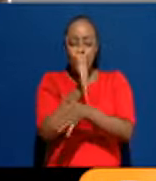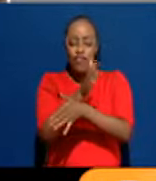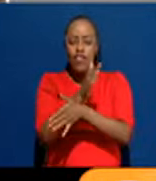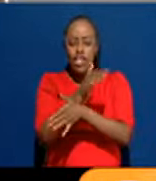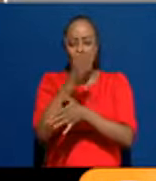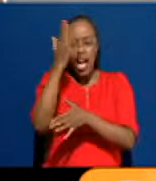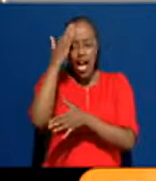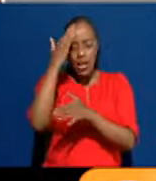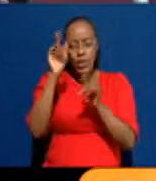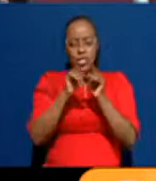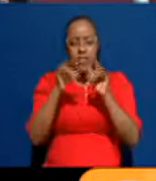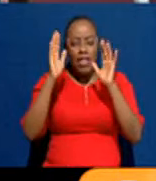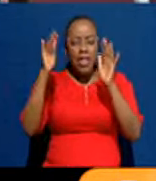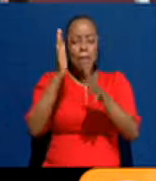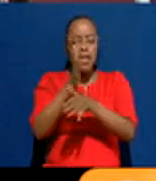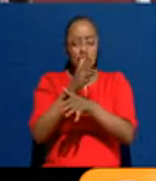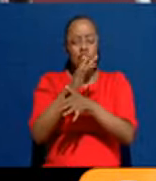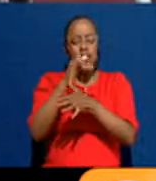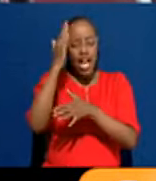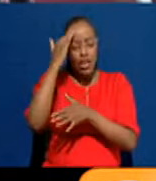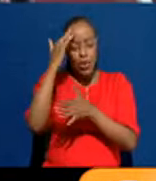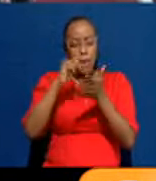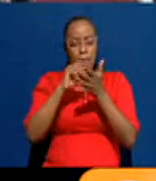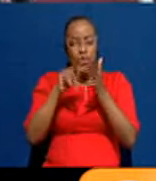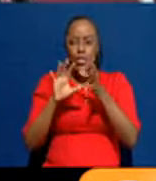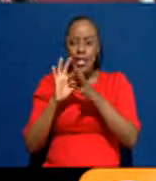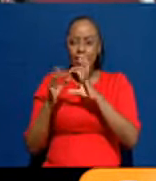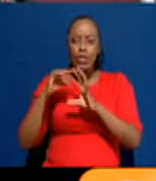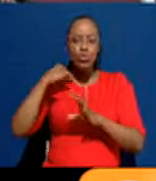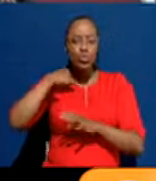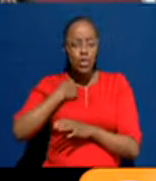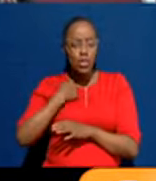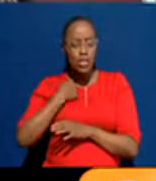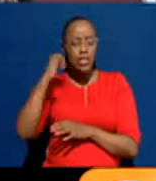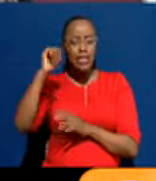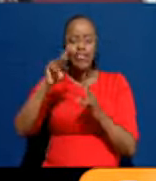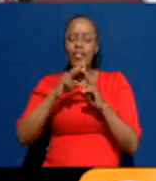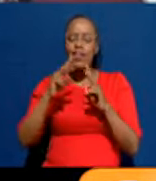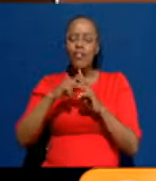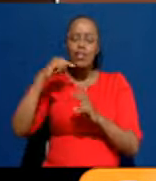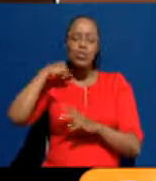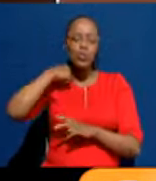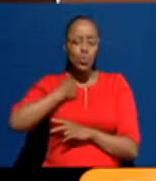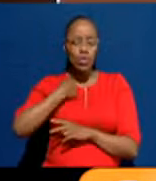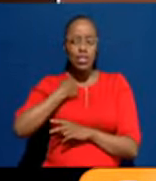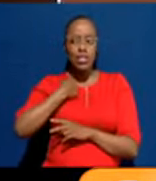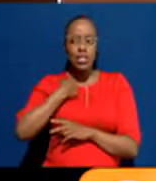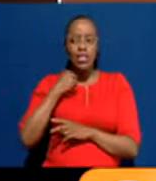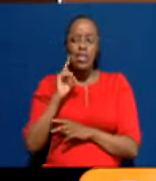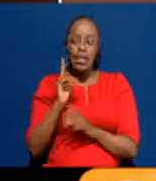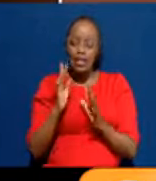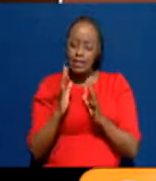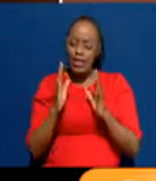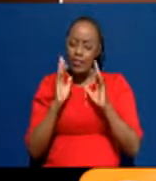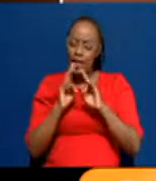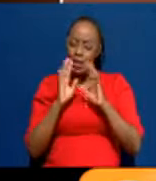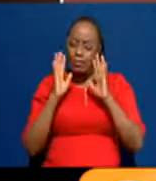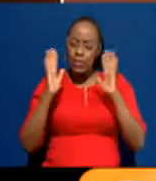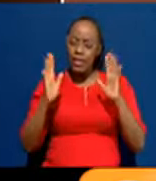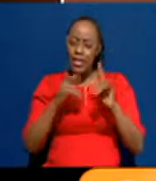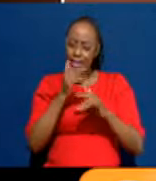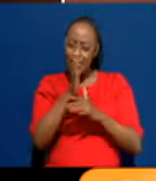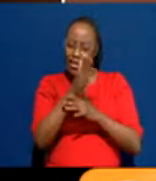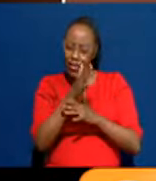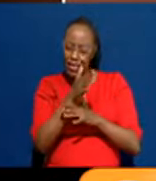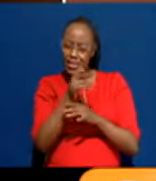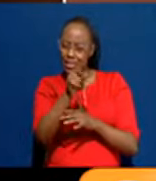I will get the big fish in Olympics. Ilikuwa tamu? Sana. So nilikuwa, hii fish kubwa